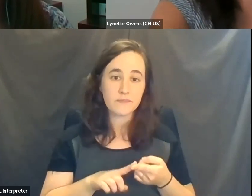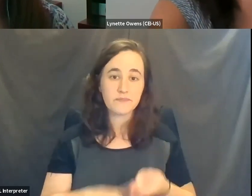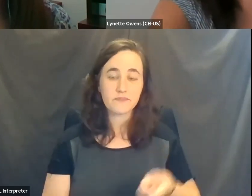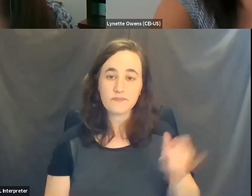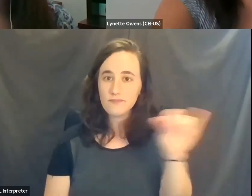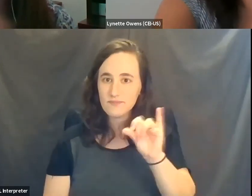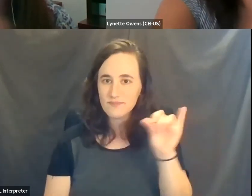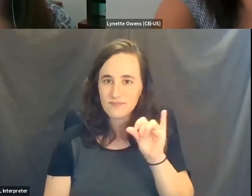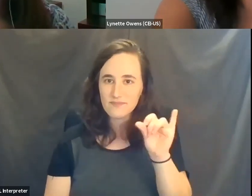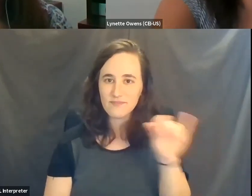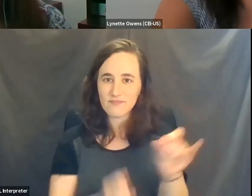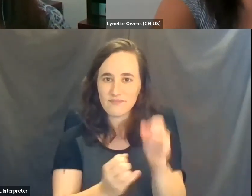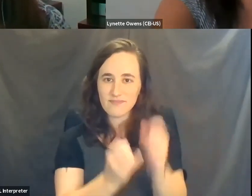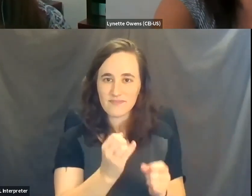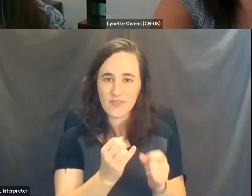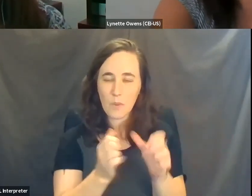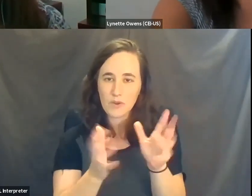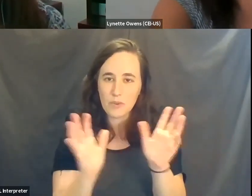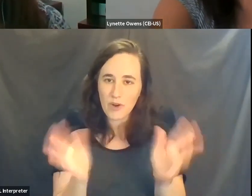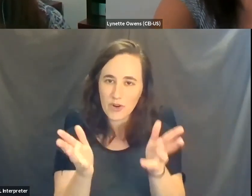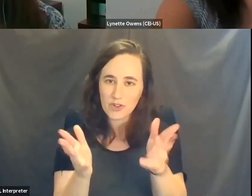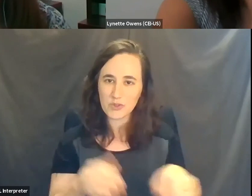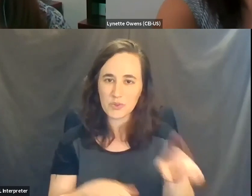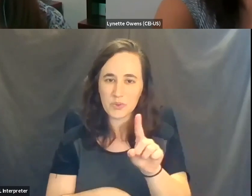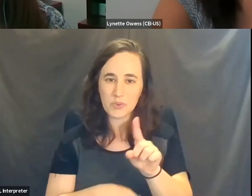like to encourage you to